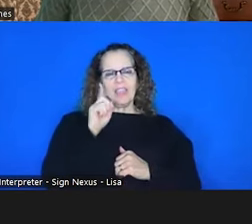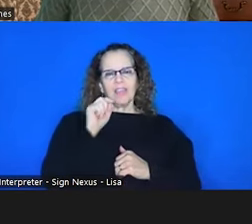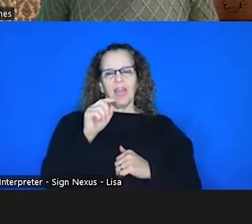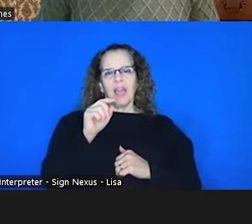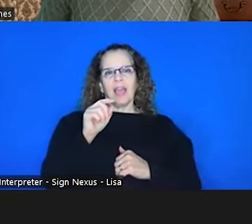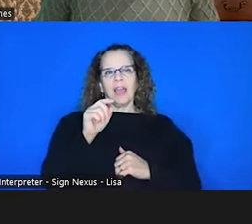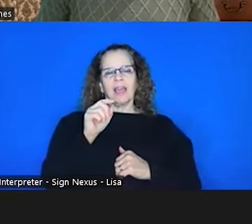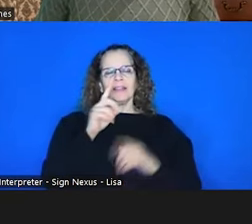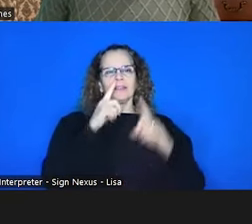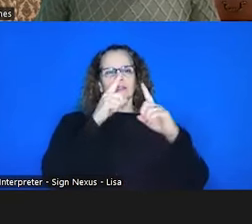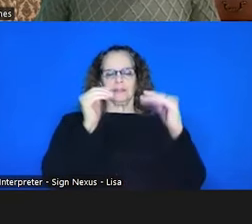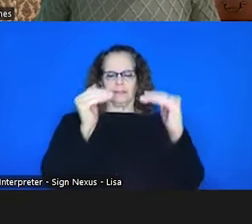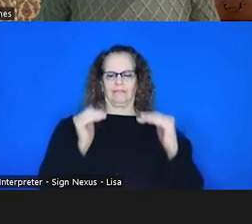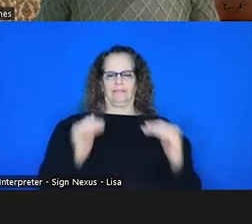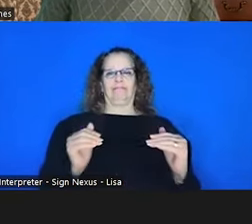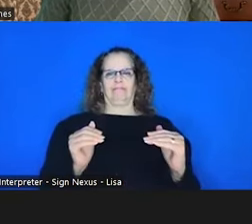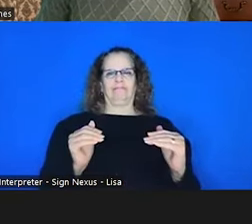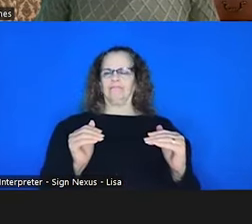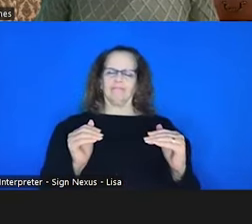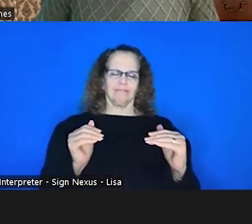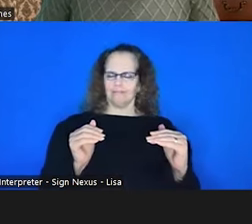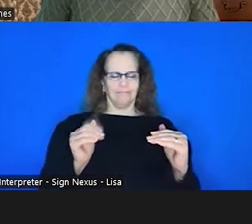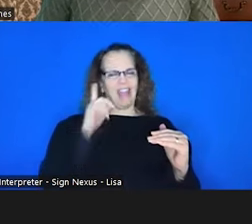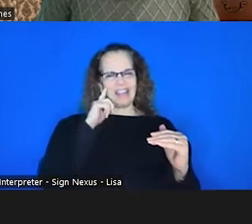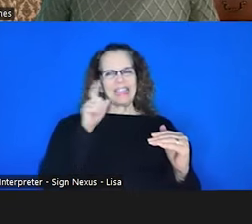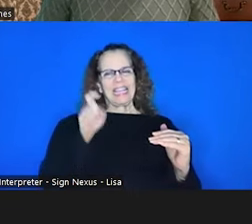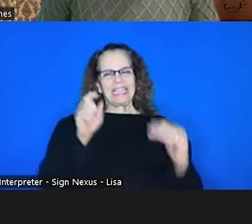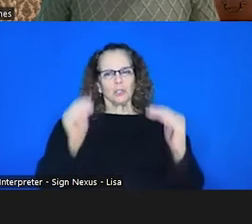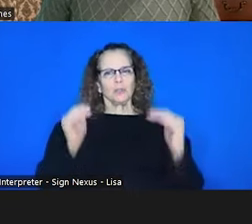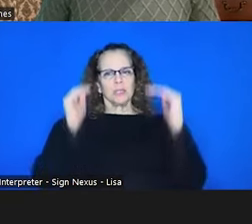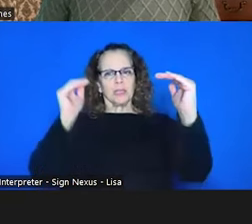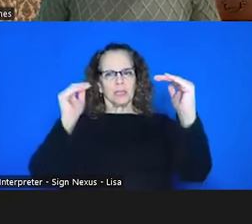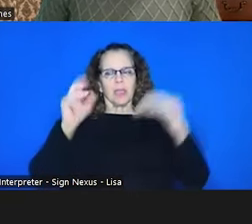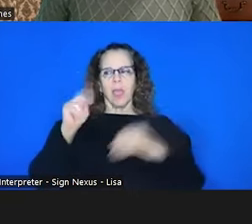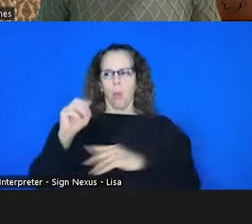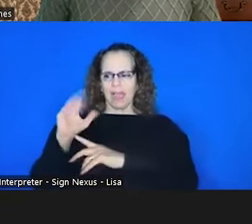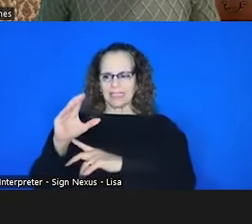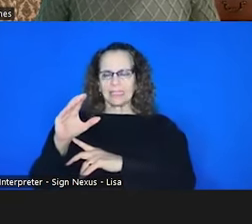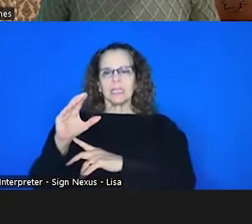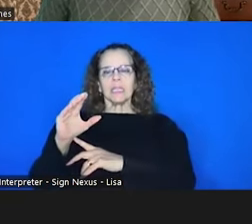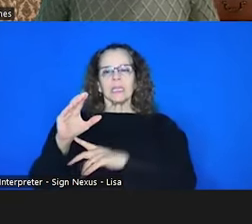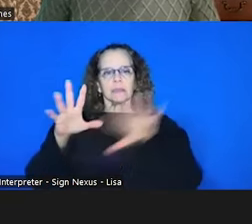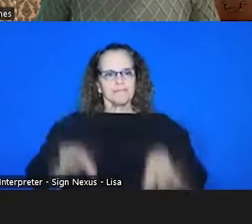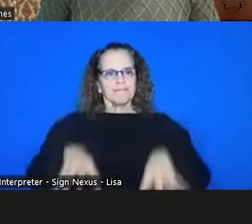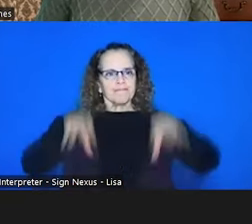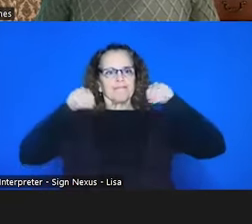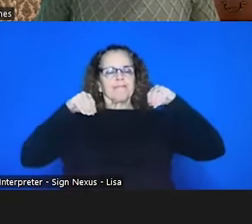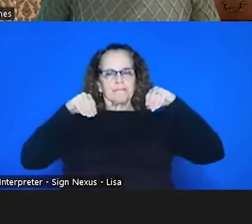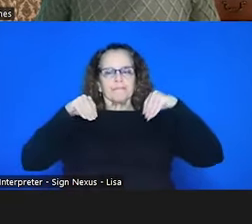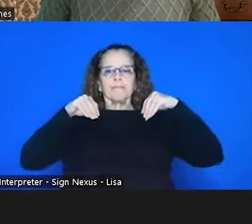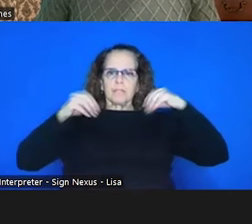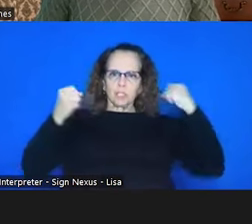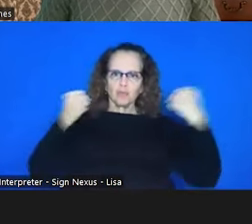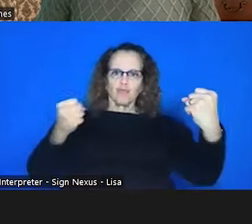and until you know, the city is taking strong positive actions to reverse the compounded